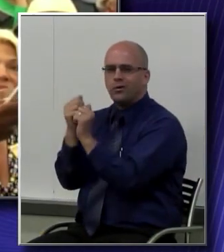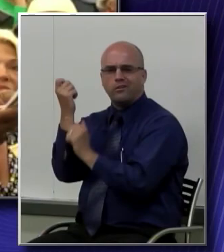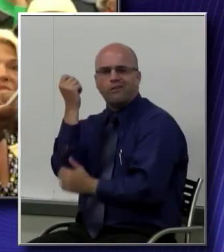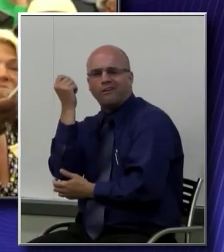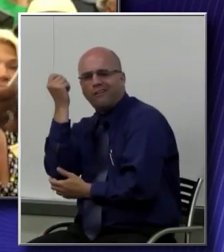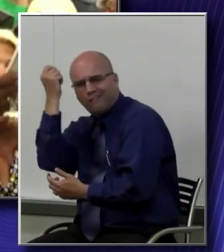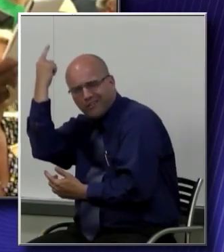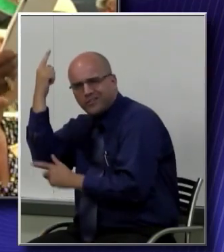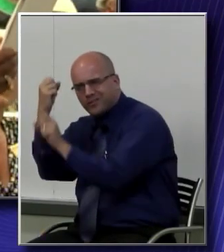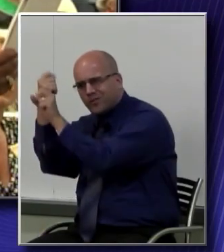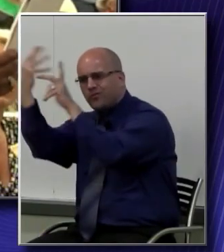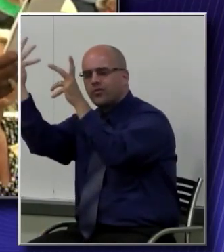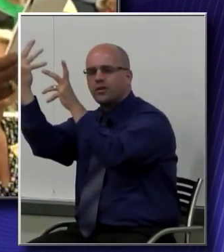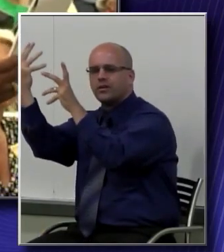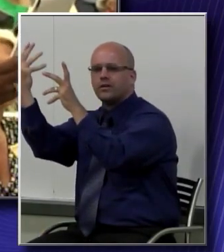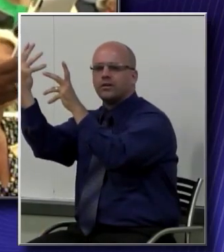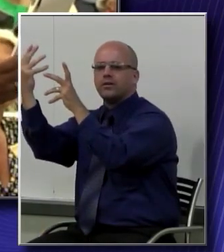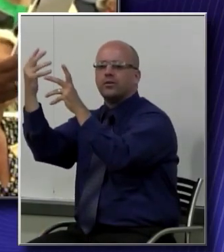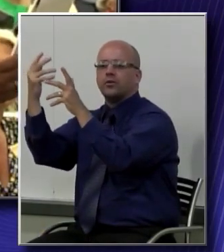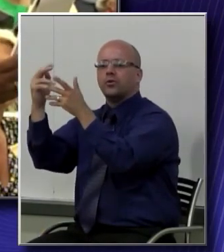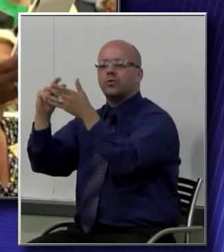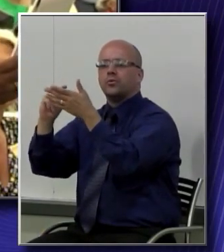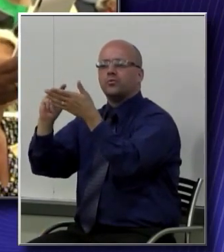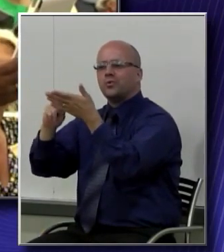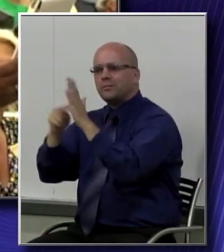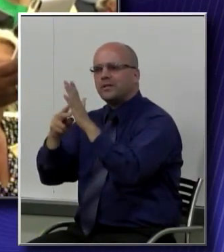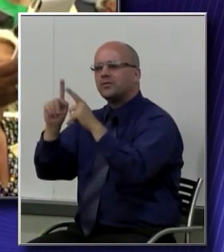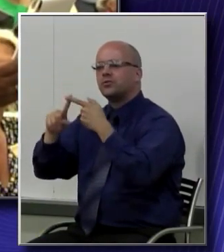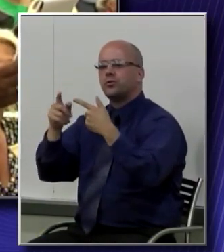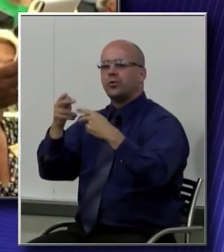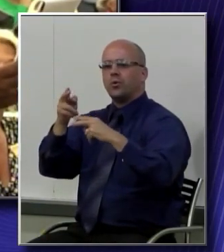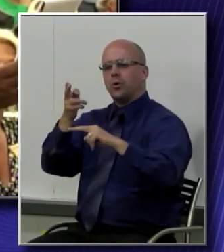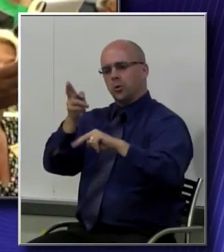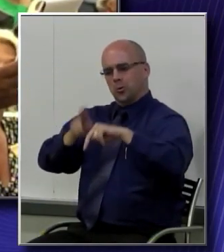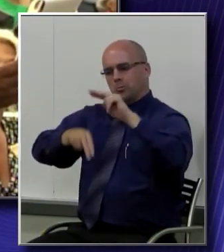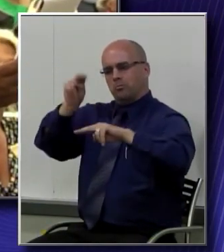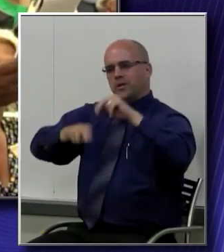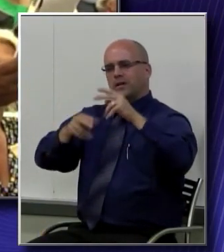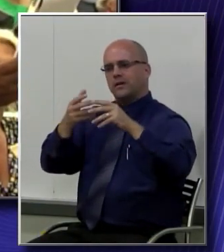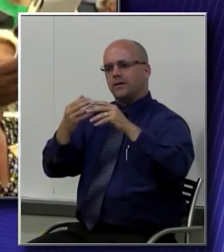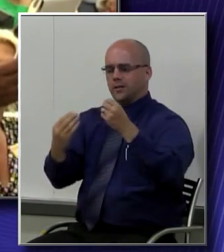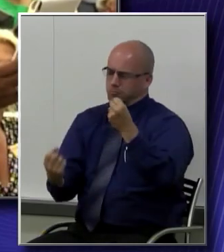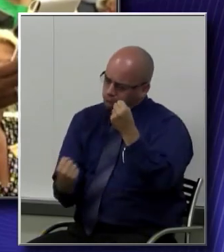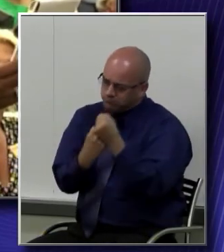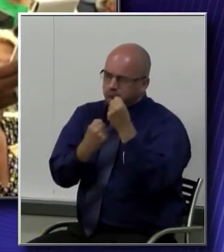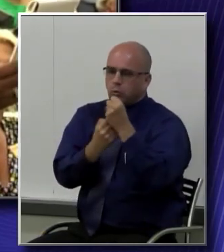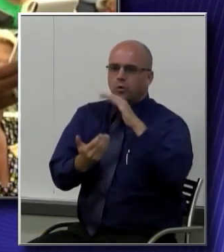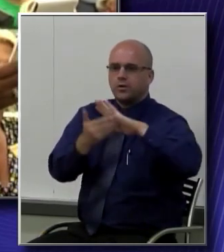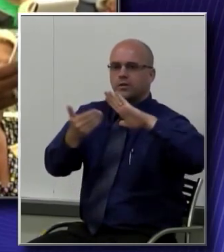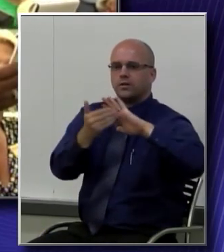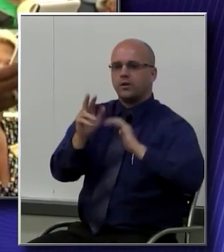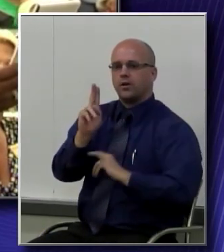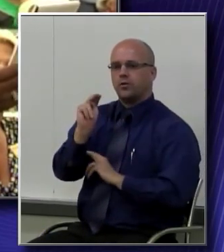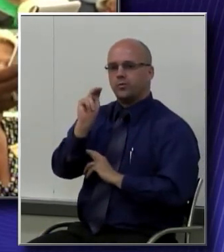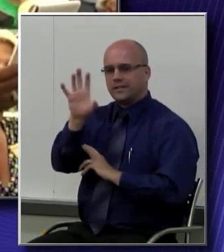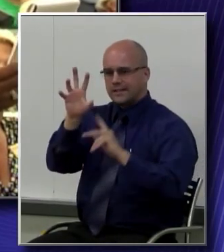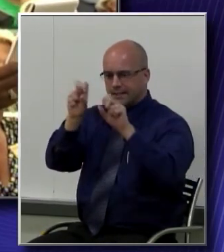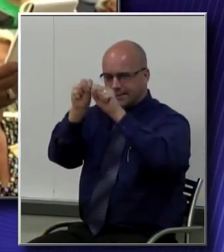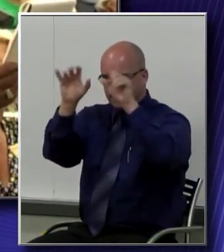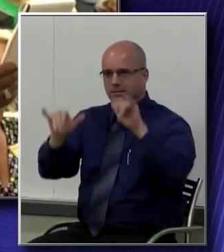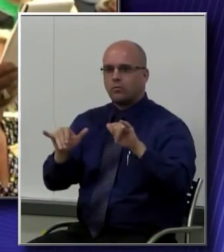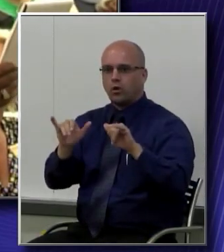of what it takes to build and sustain a UNC system-wide research enterprise,